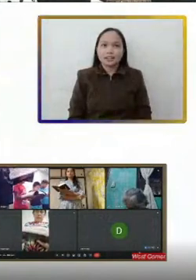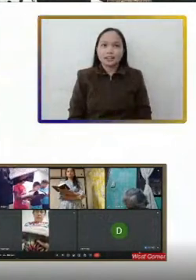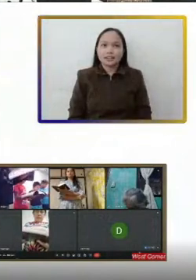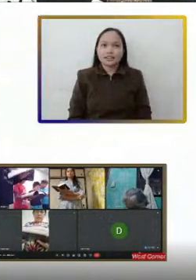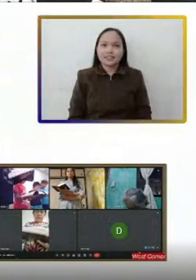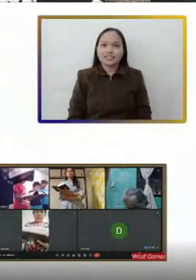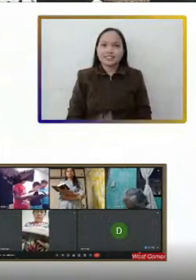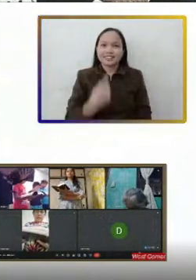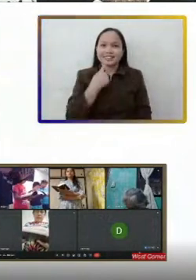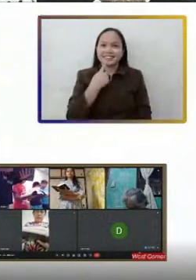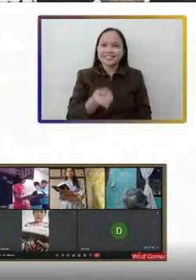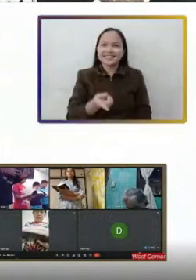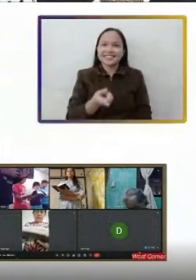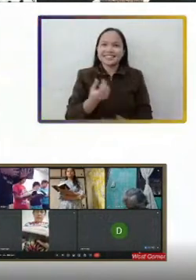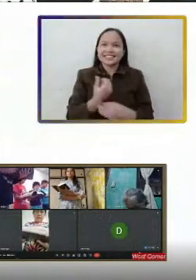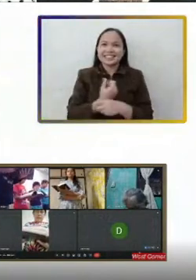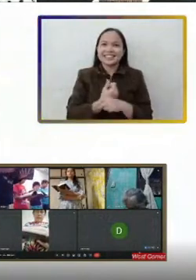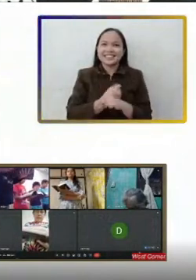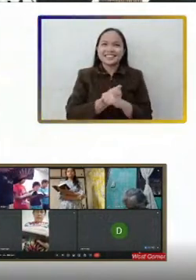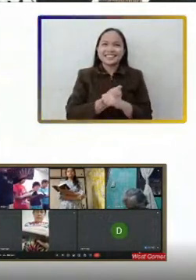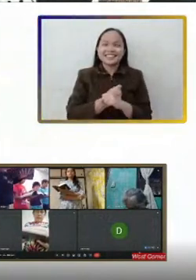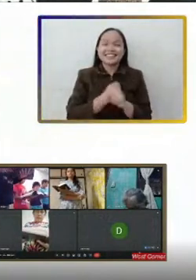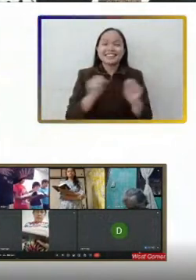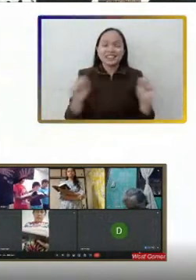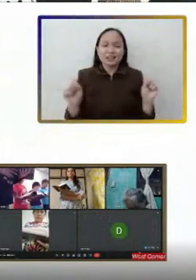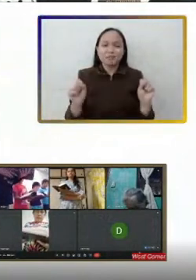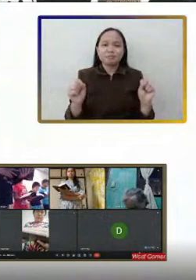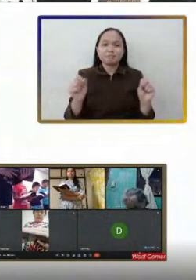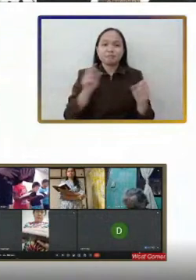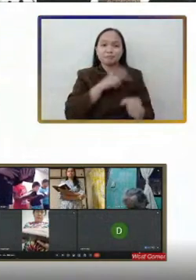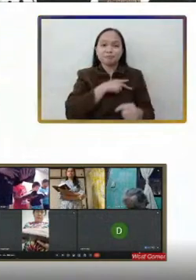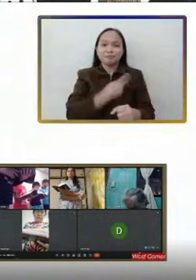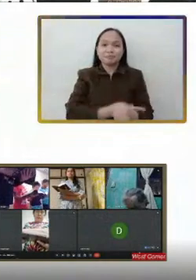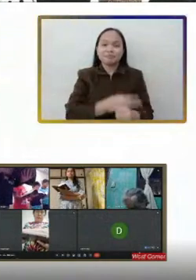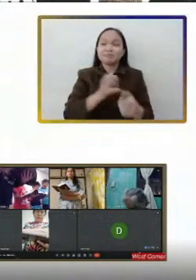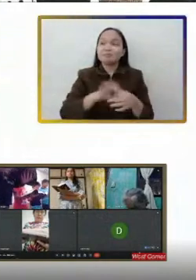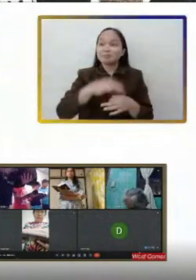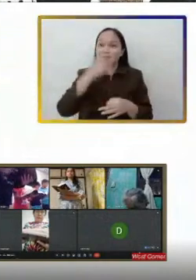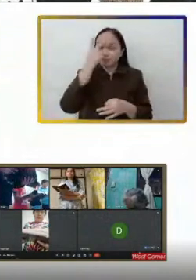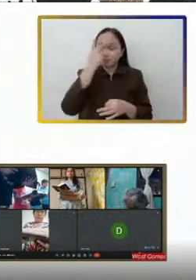save many lives. I said,